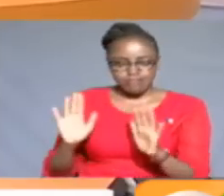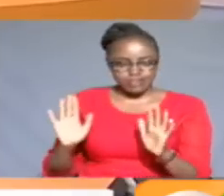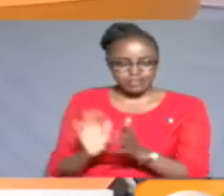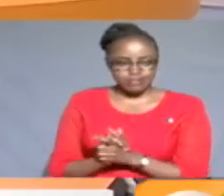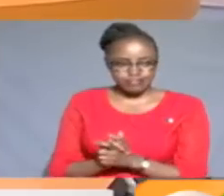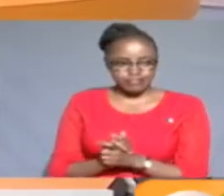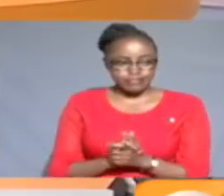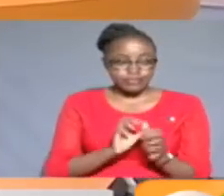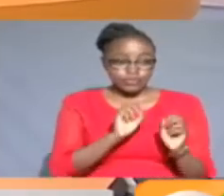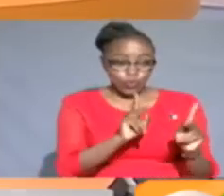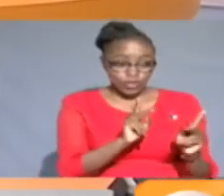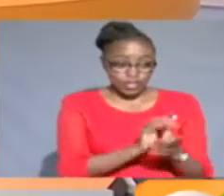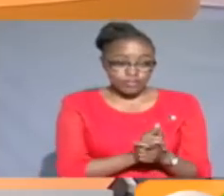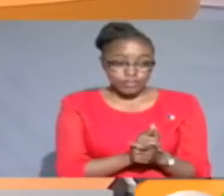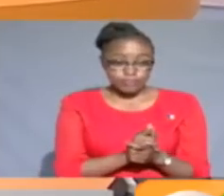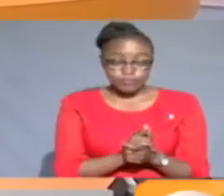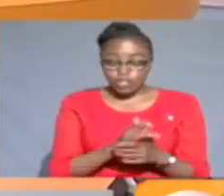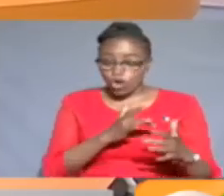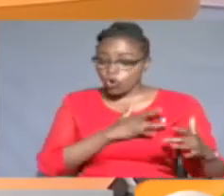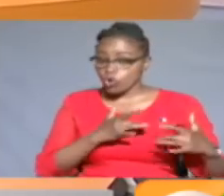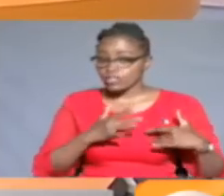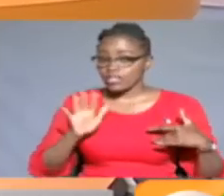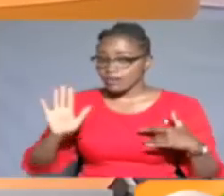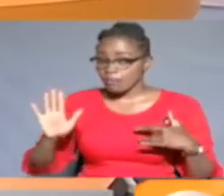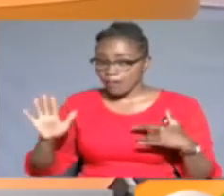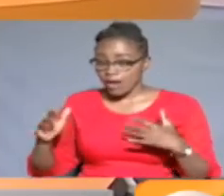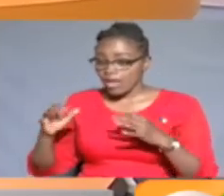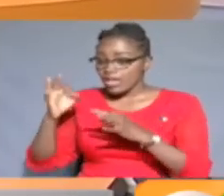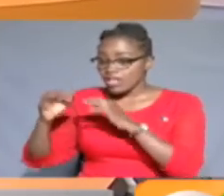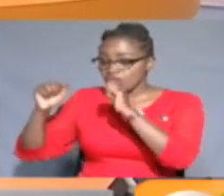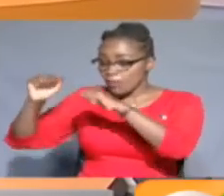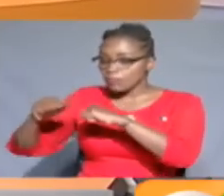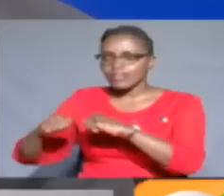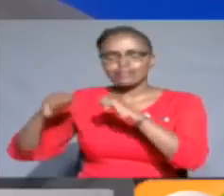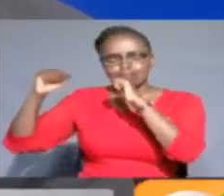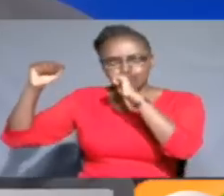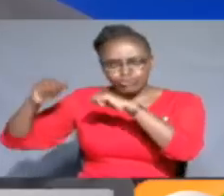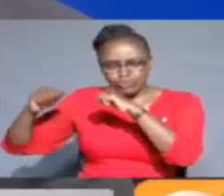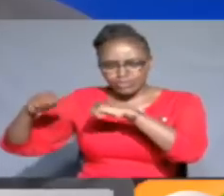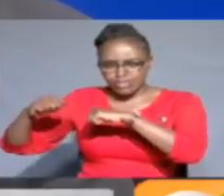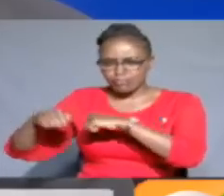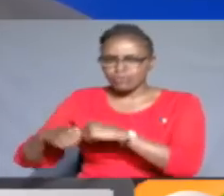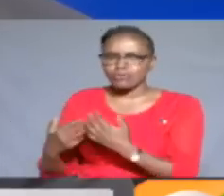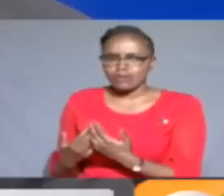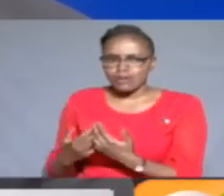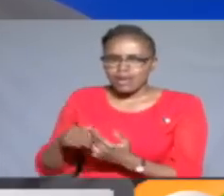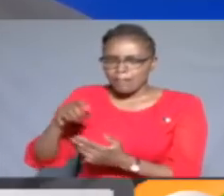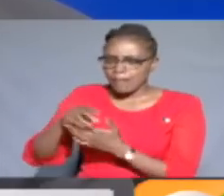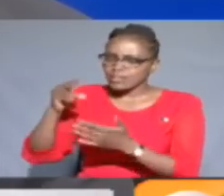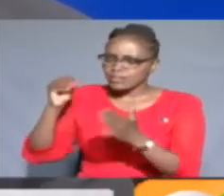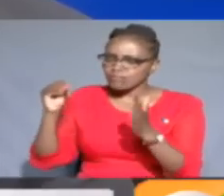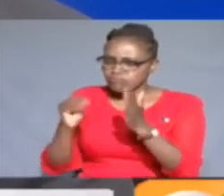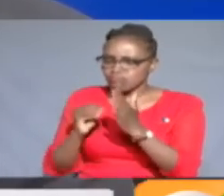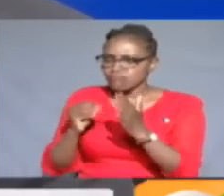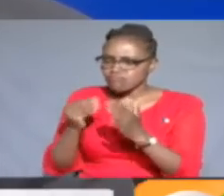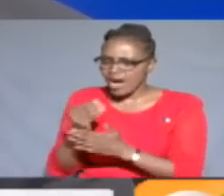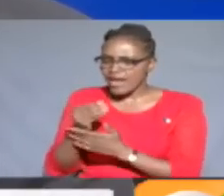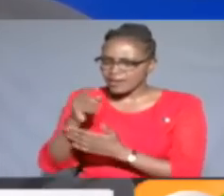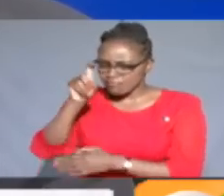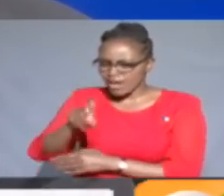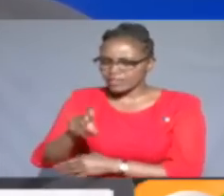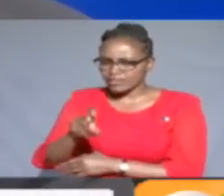okay. You are concerned very much whether it is possible. It is possible. Saying we have to put money in these